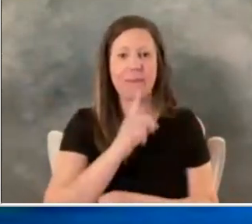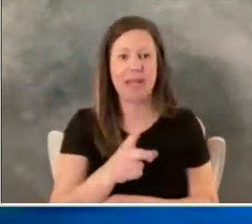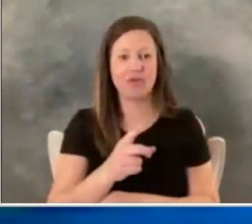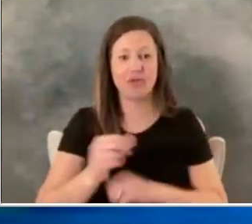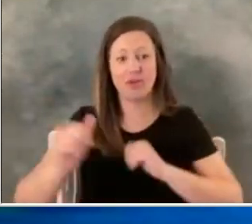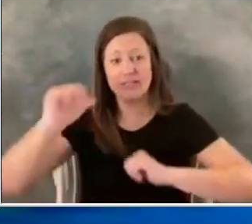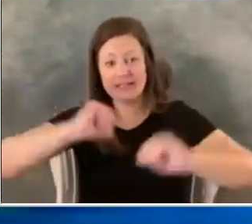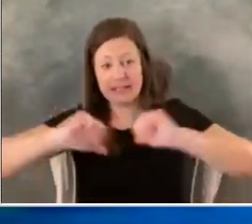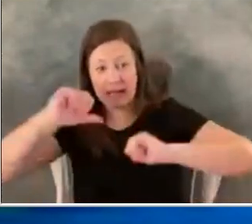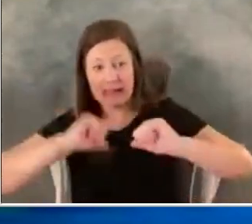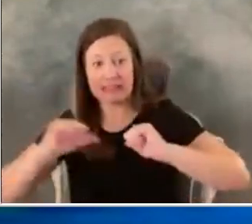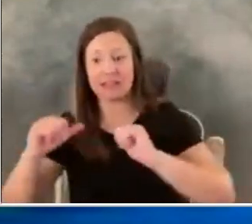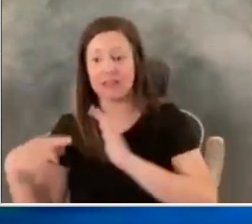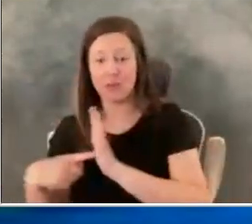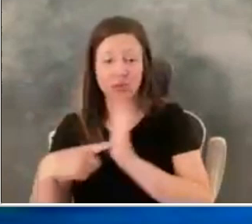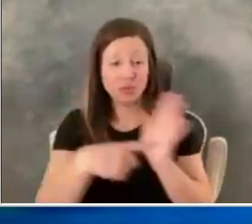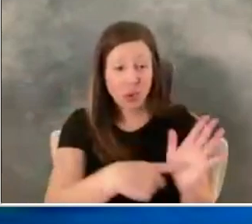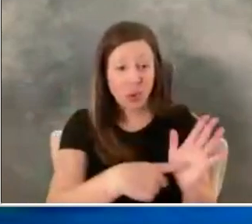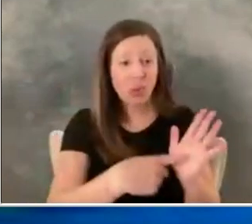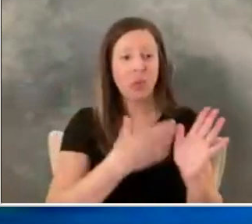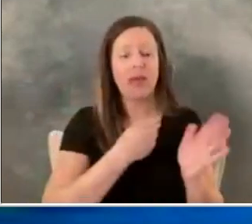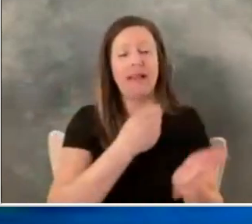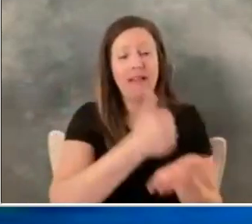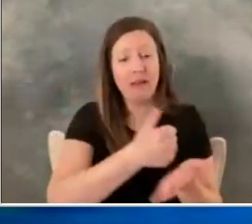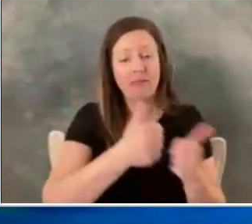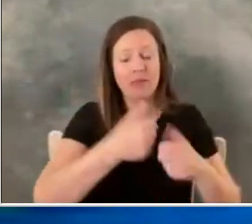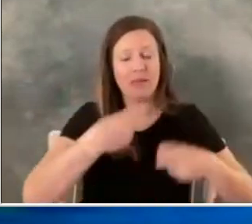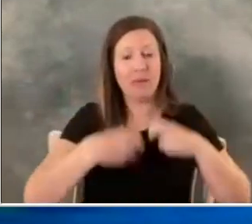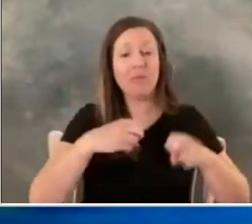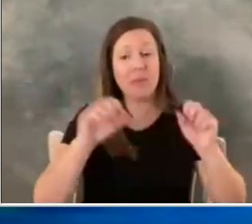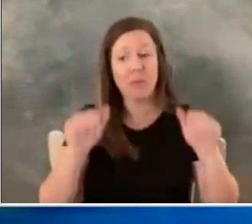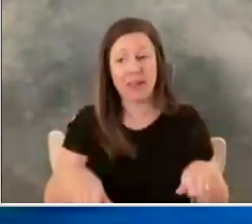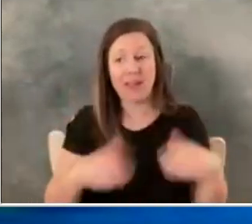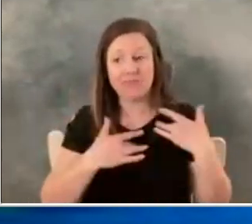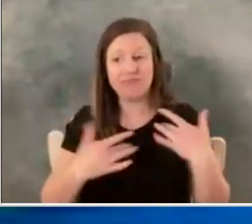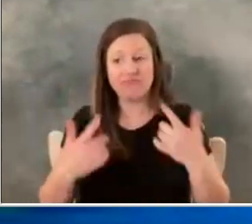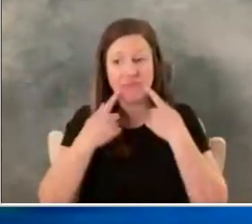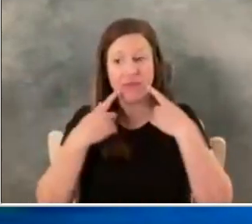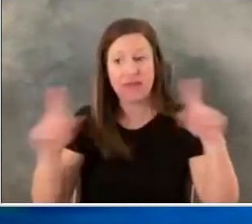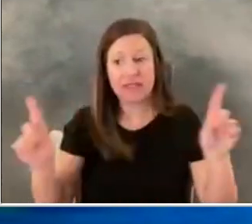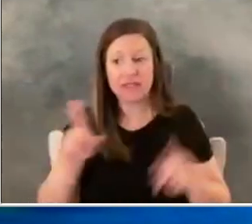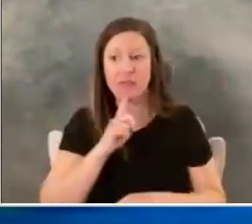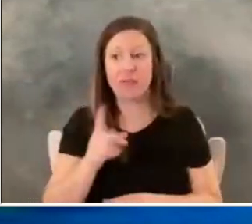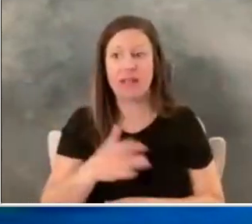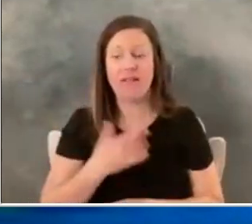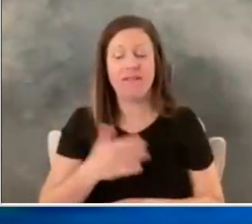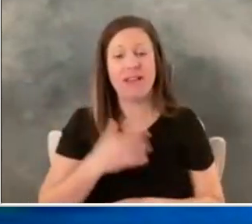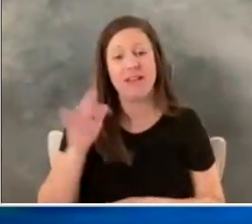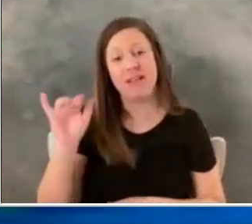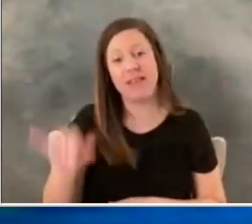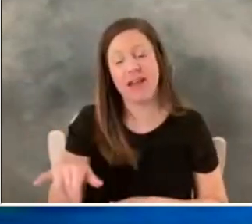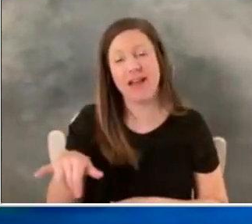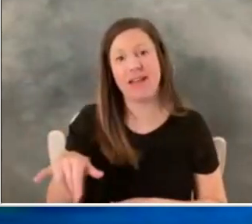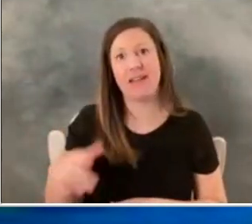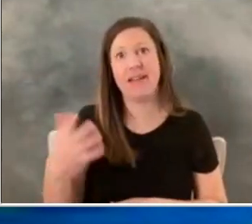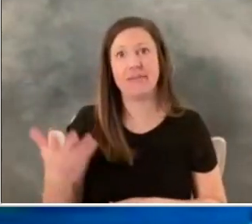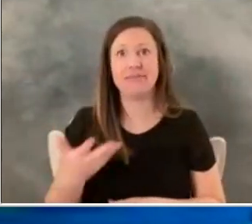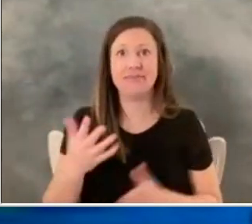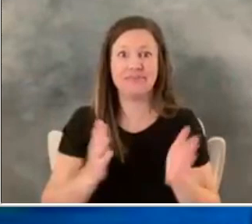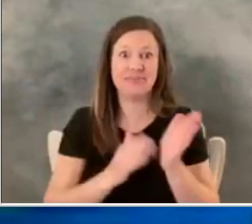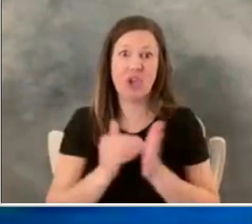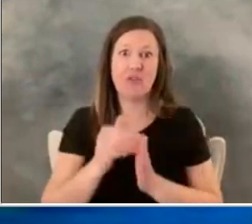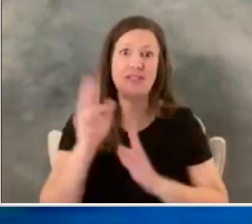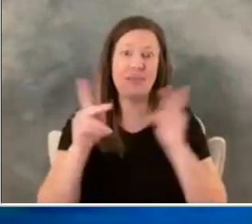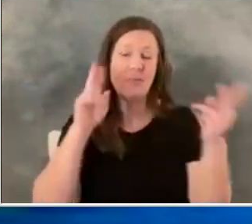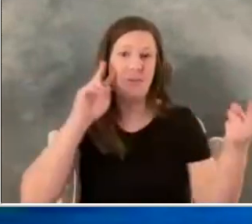that problem. And we can often do that very effectively. And that's, one of the things that I think, is often misunderstood. I think